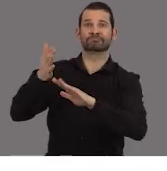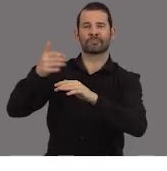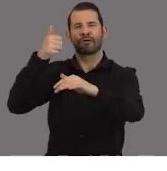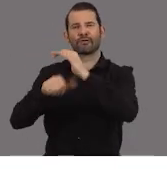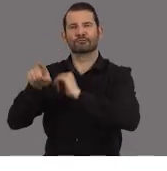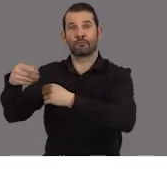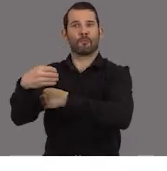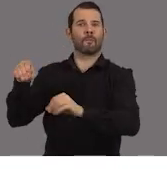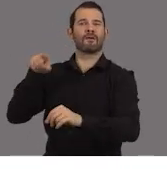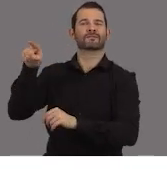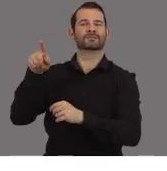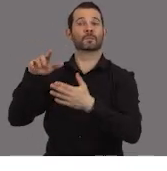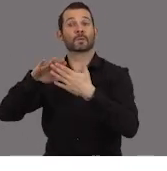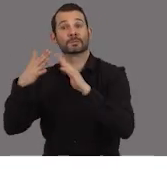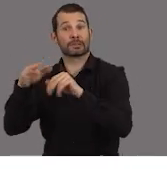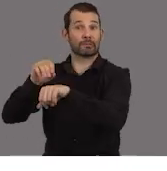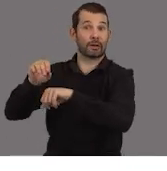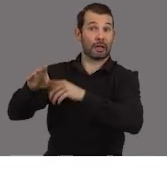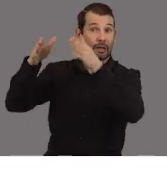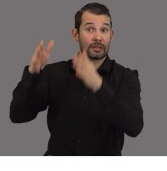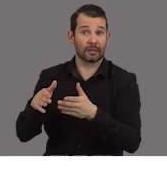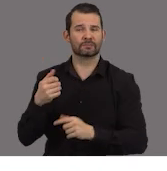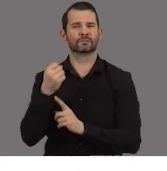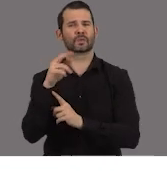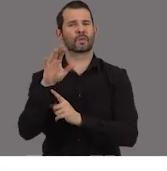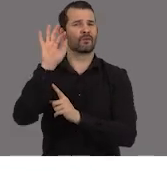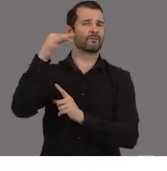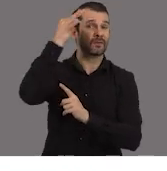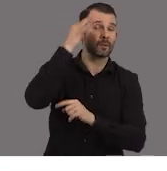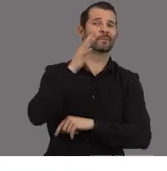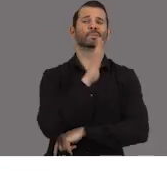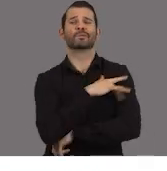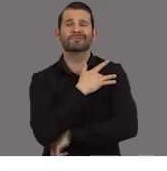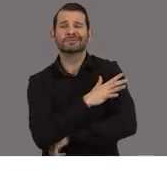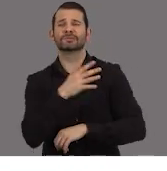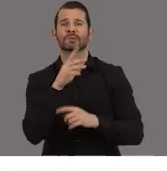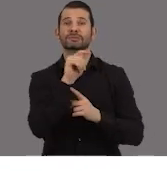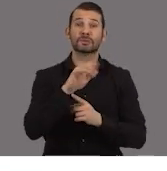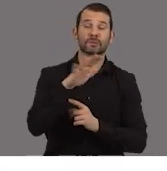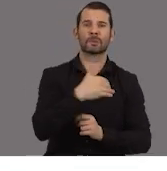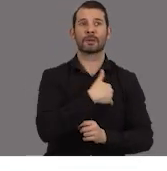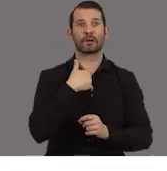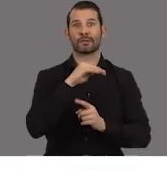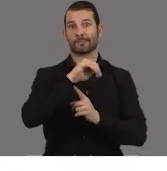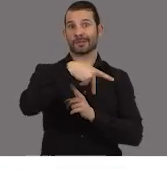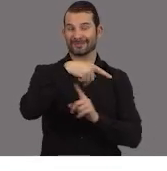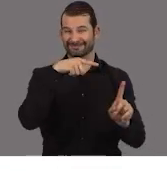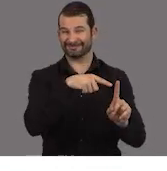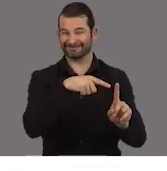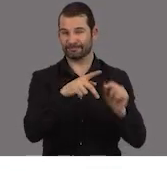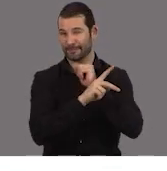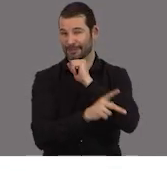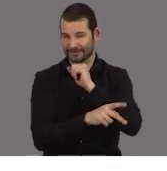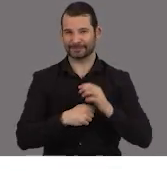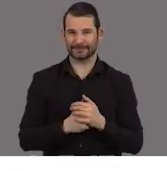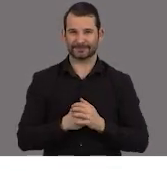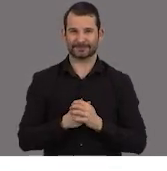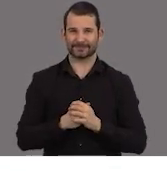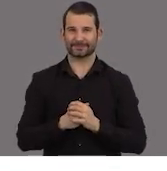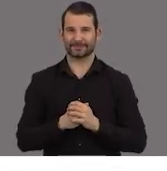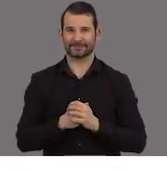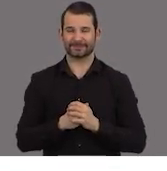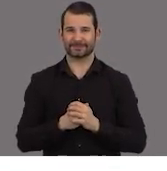your organization operates under the office of a municipal councillor or a federal, provincial,